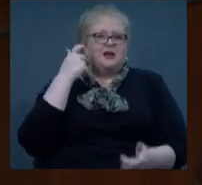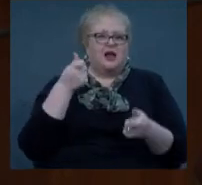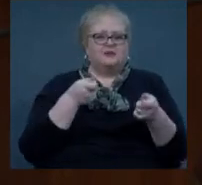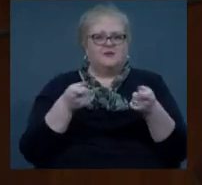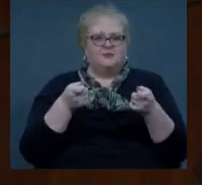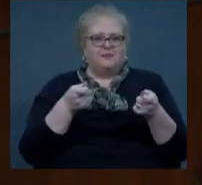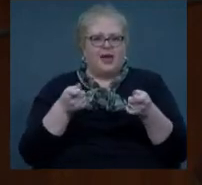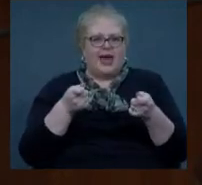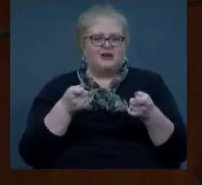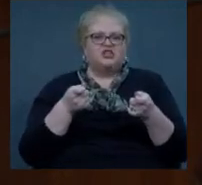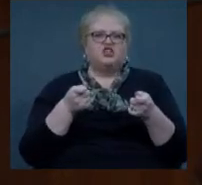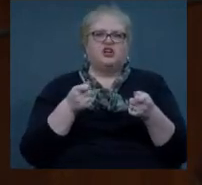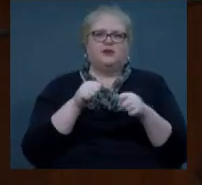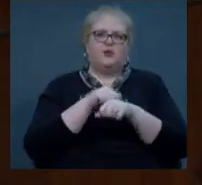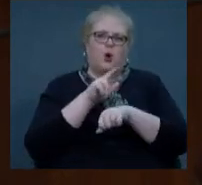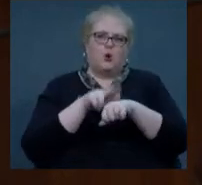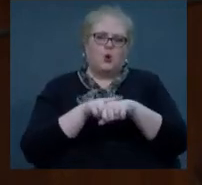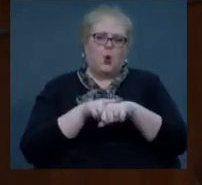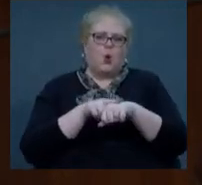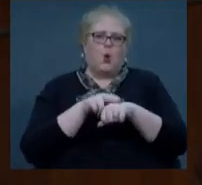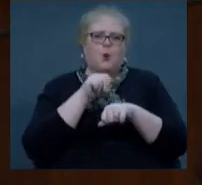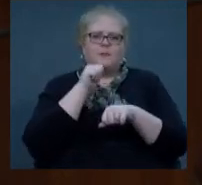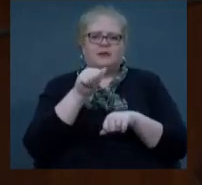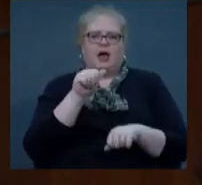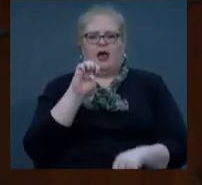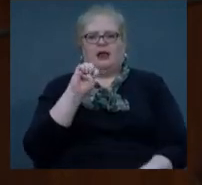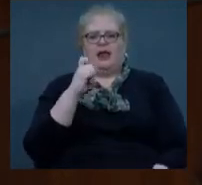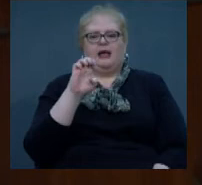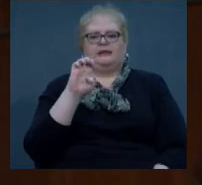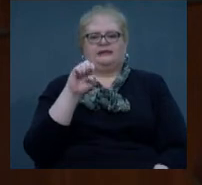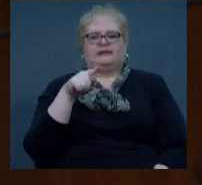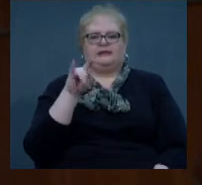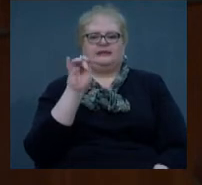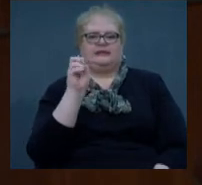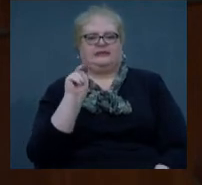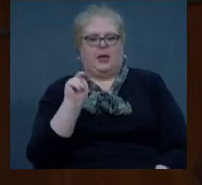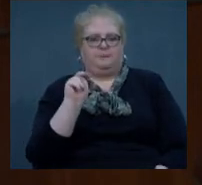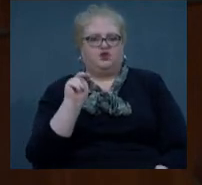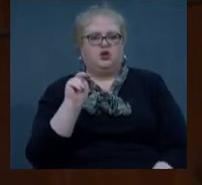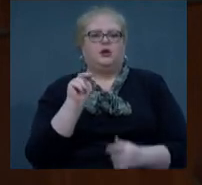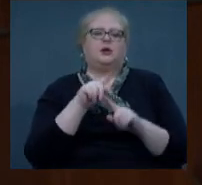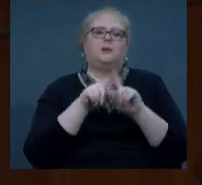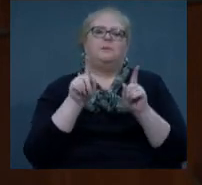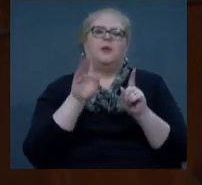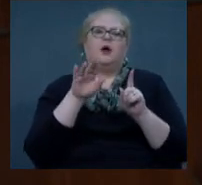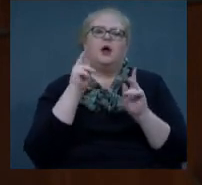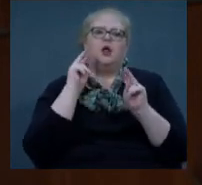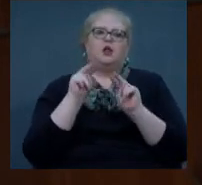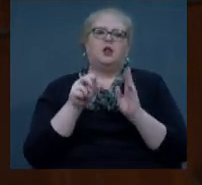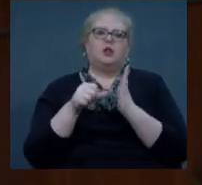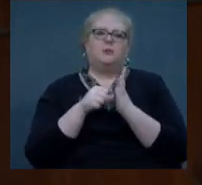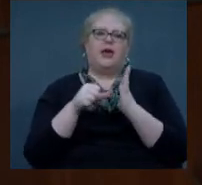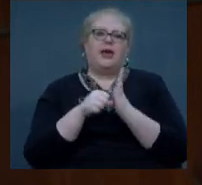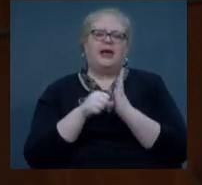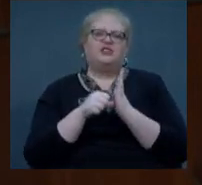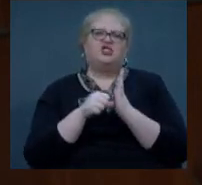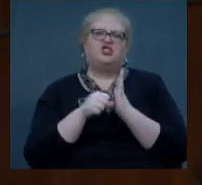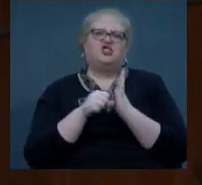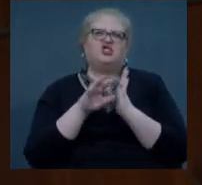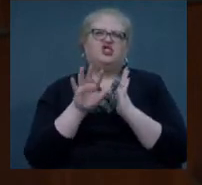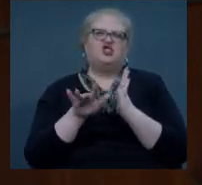the norm and not the exception, is could you go to page